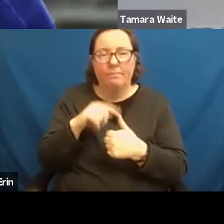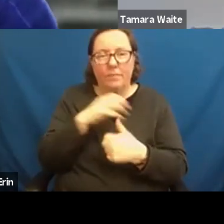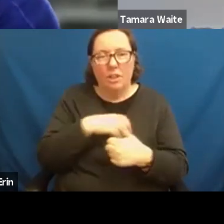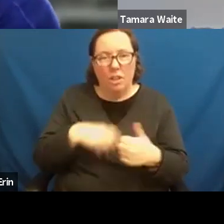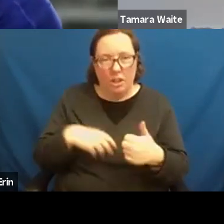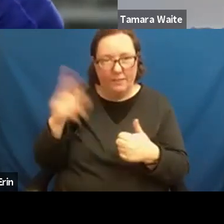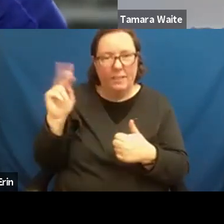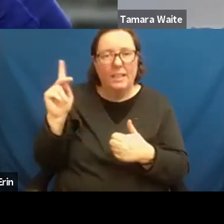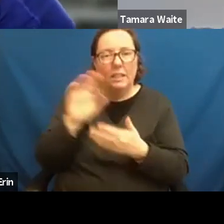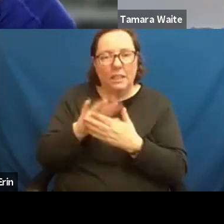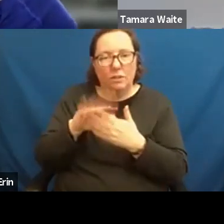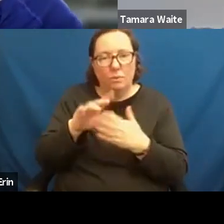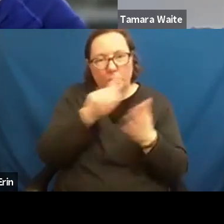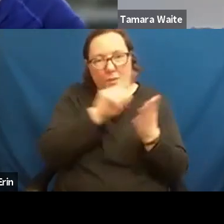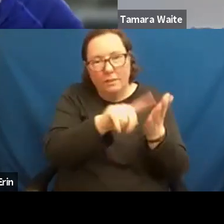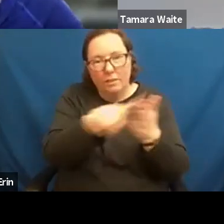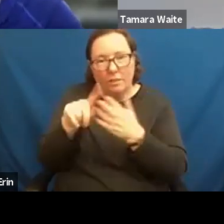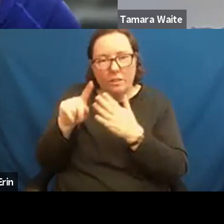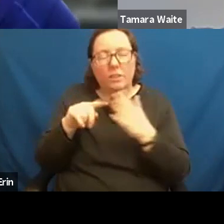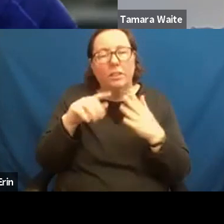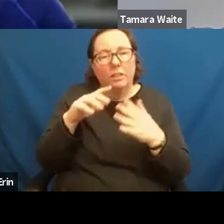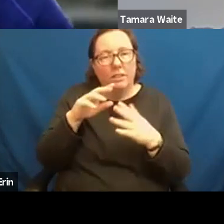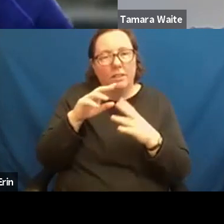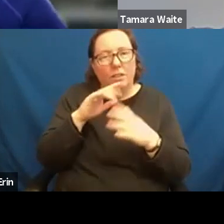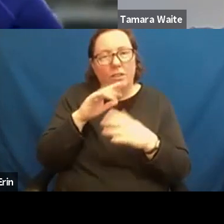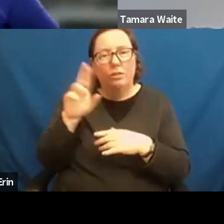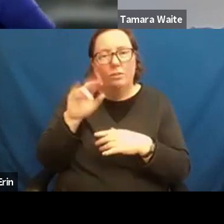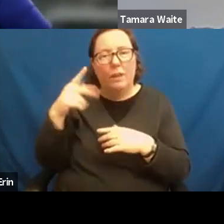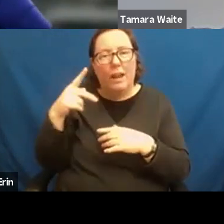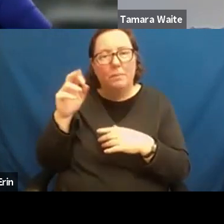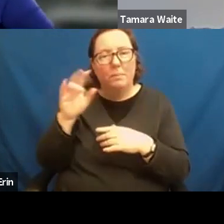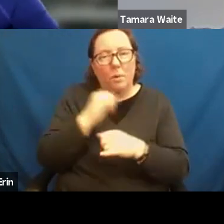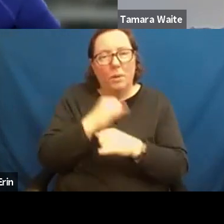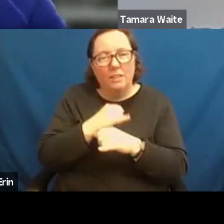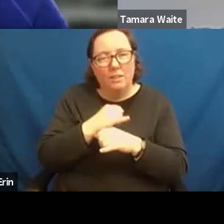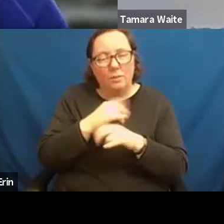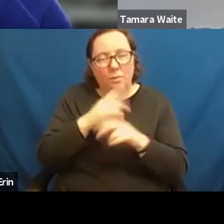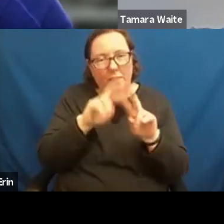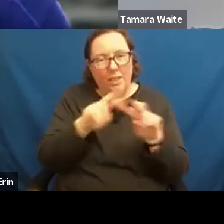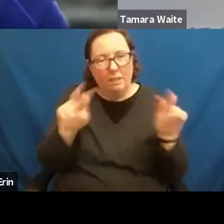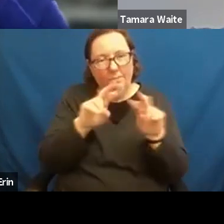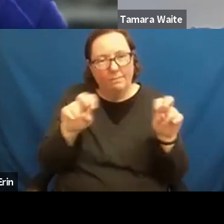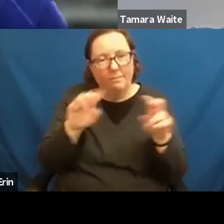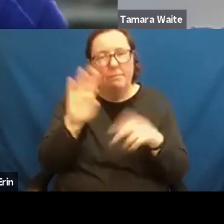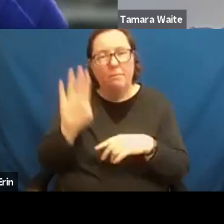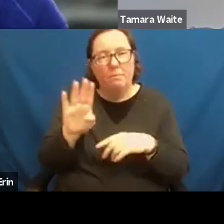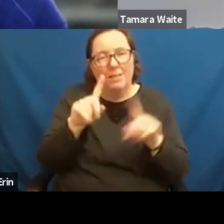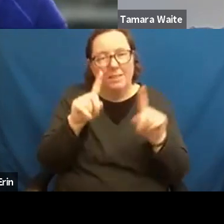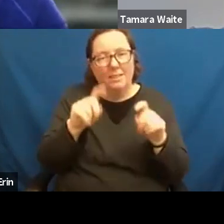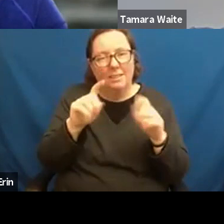Kennedy School's Rappaport Institute, where they looked at Boston exam schools in the